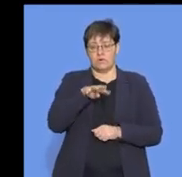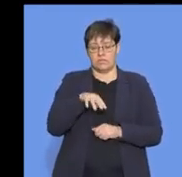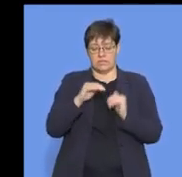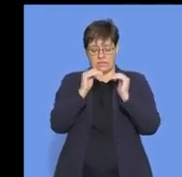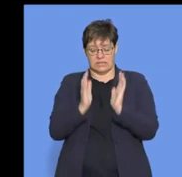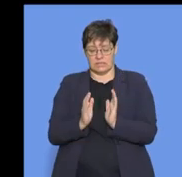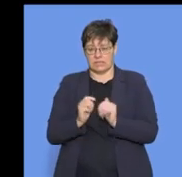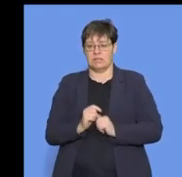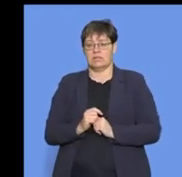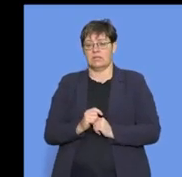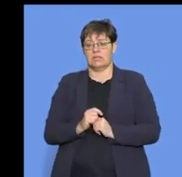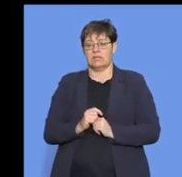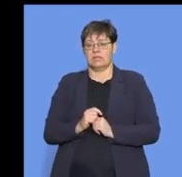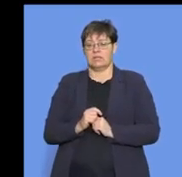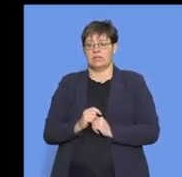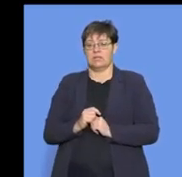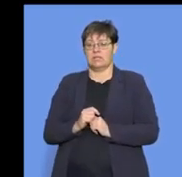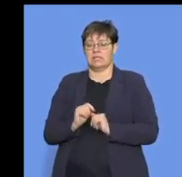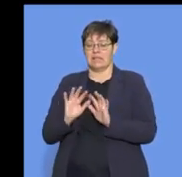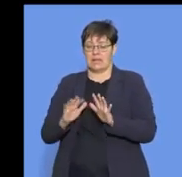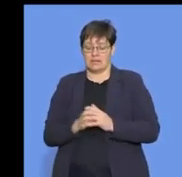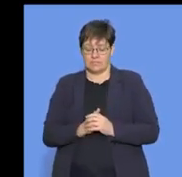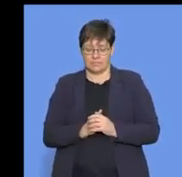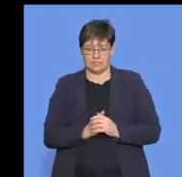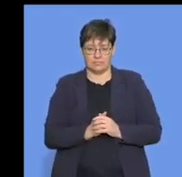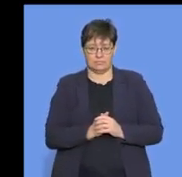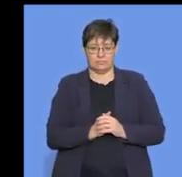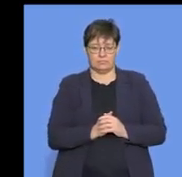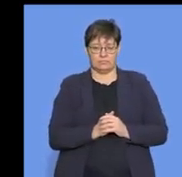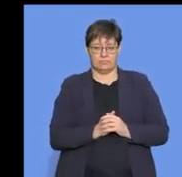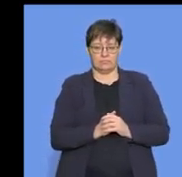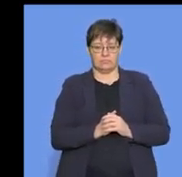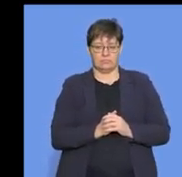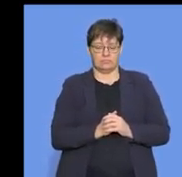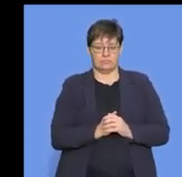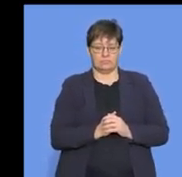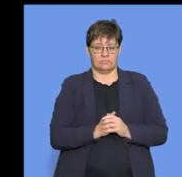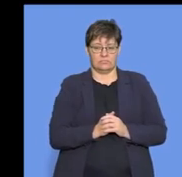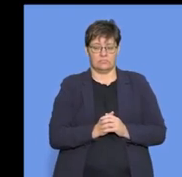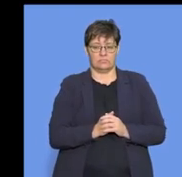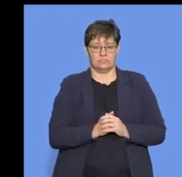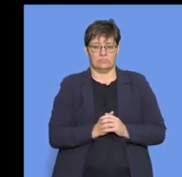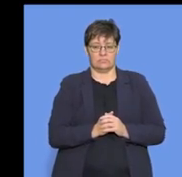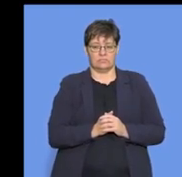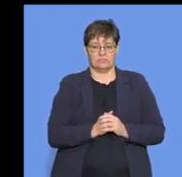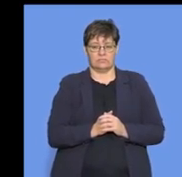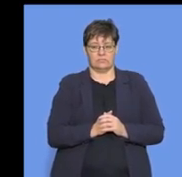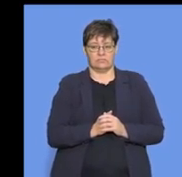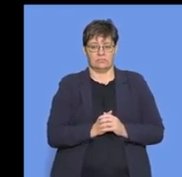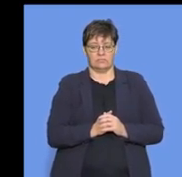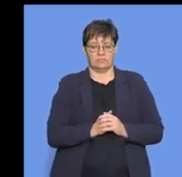2 times 14, which is our p, and times our r value, which